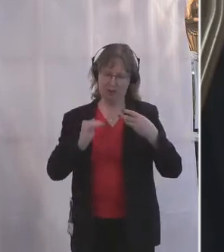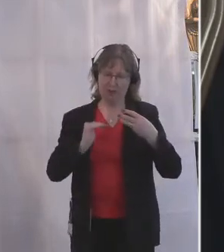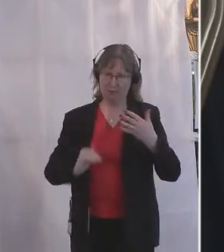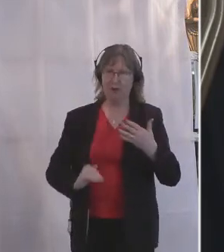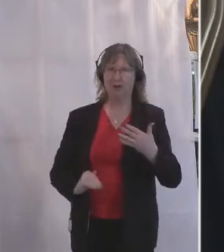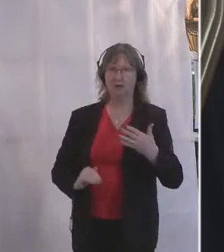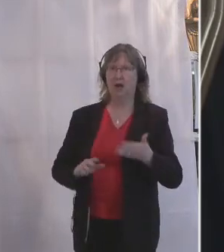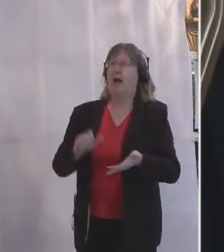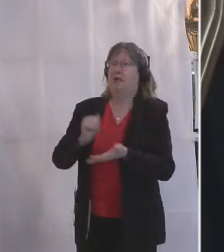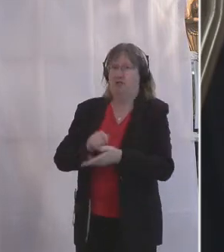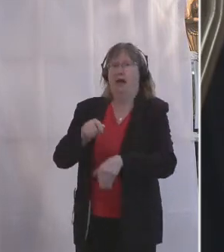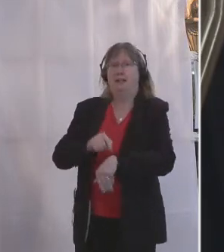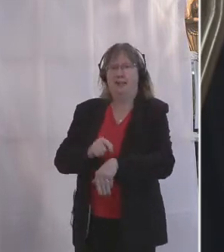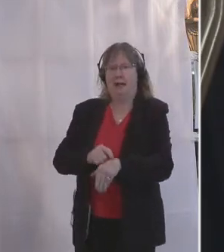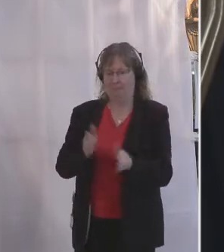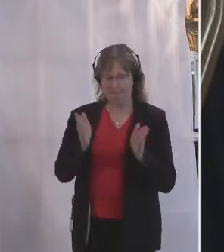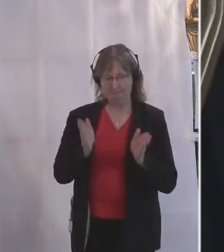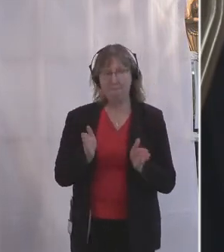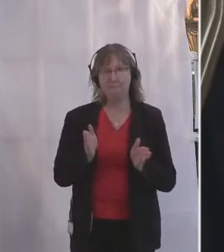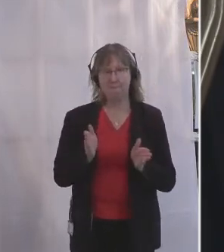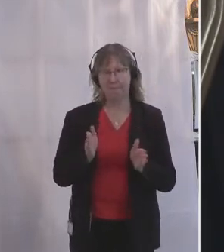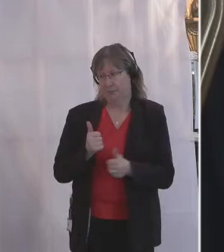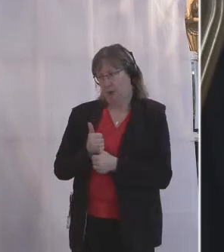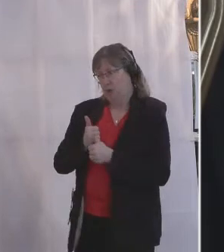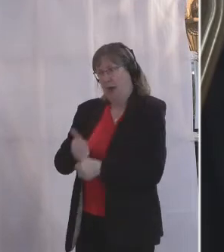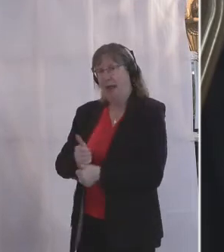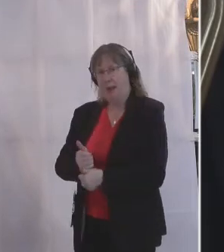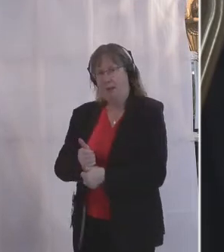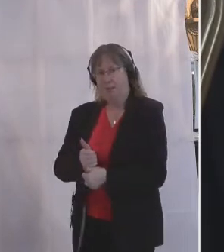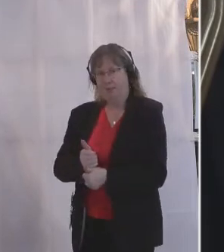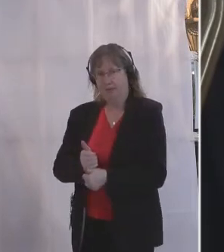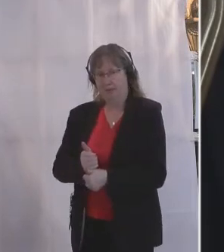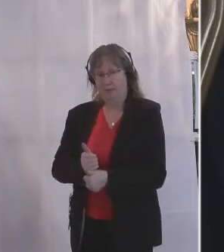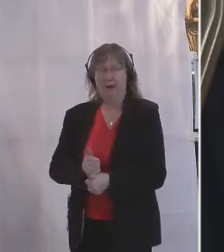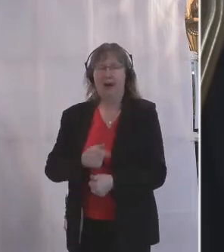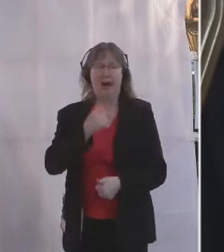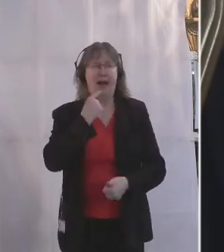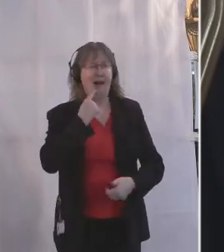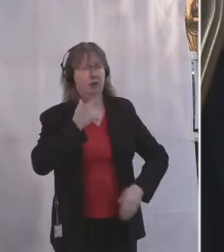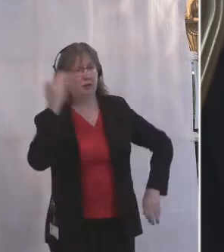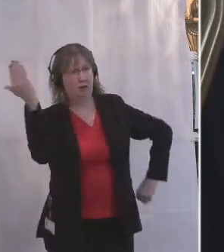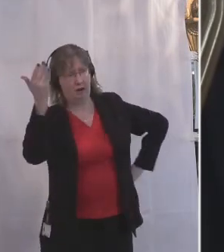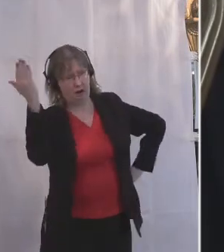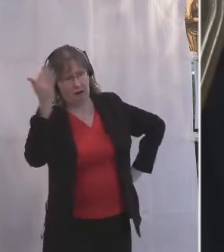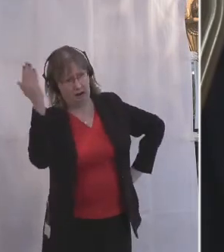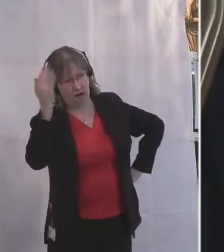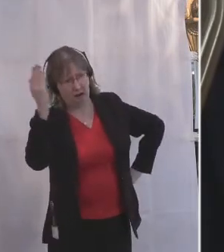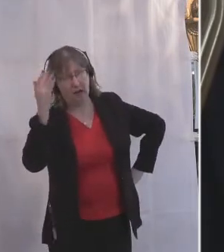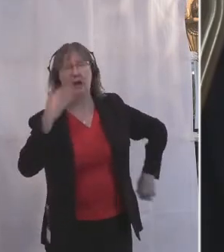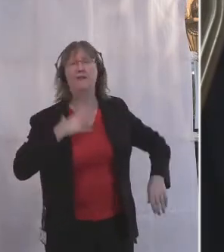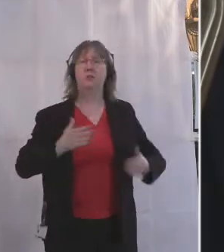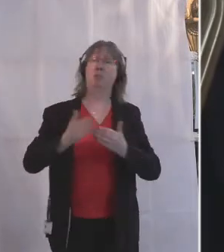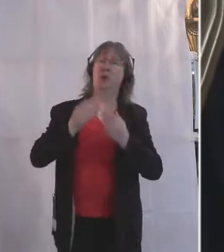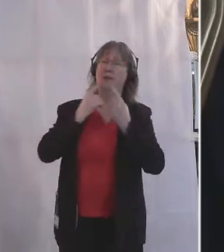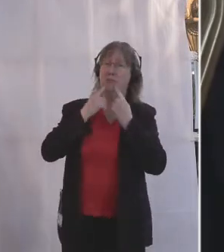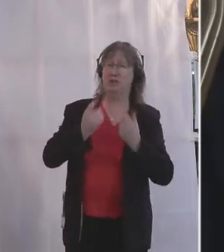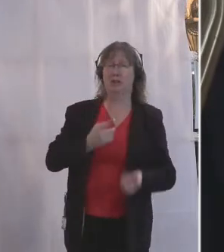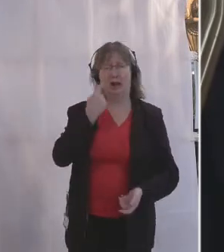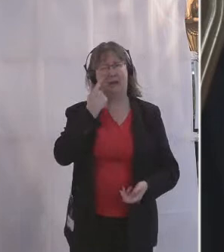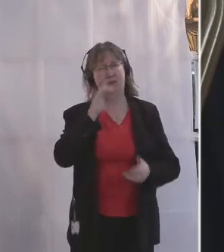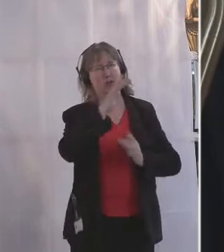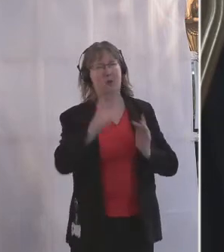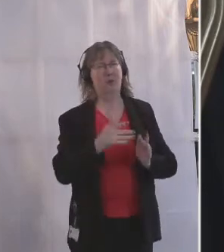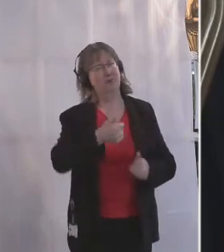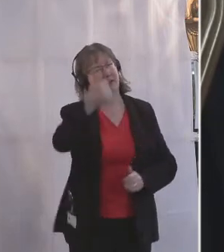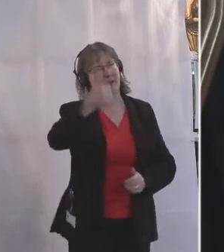your journey. But a large part of the work that we also do, I could sit here and do a huge sales pitch for NatWest if you want more information. We have a great website.